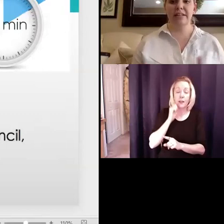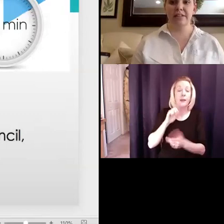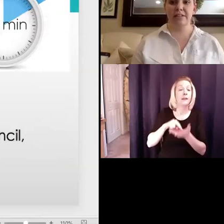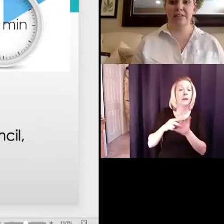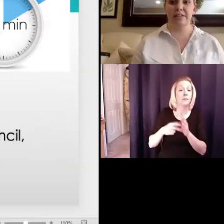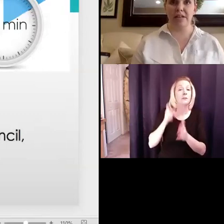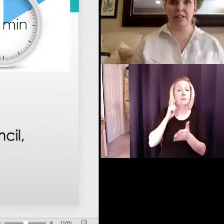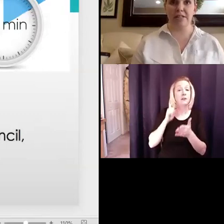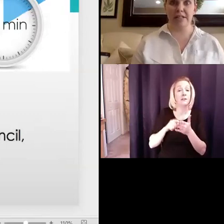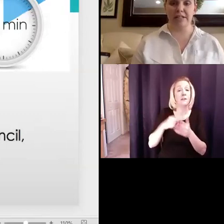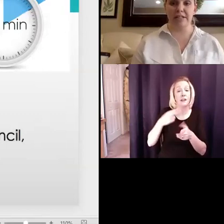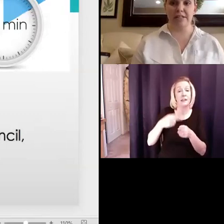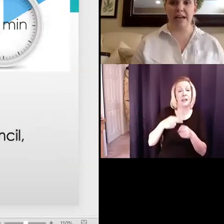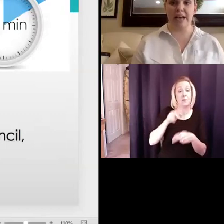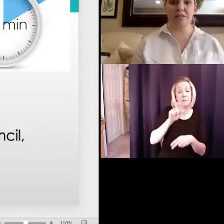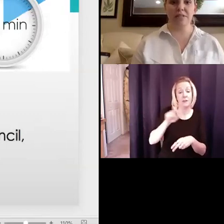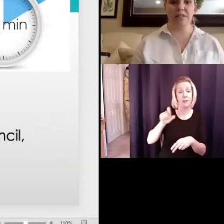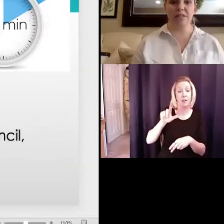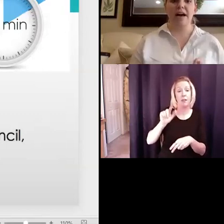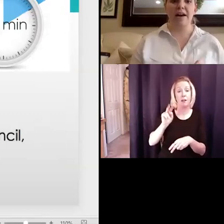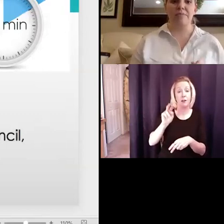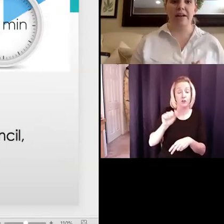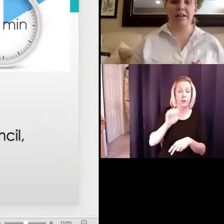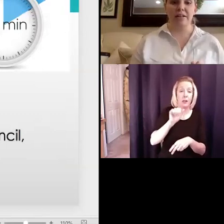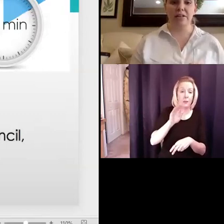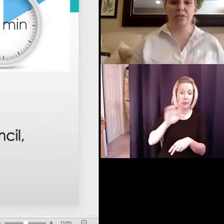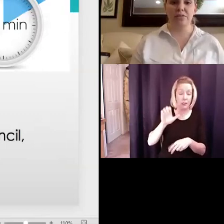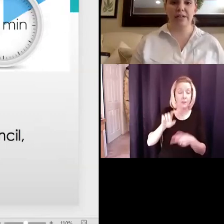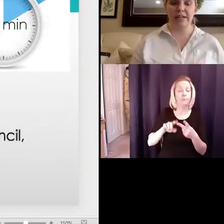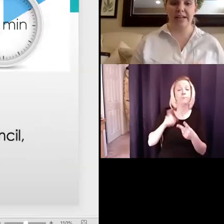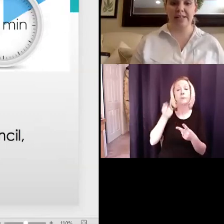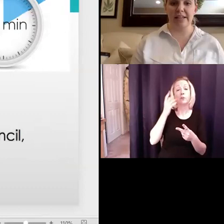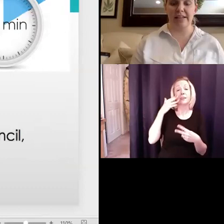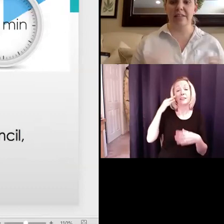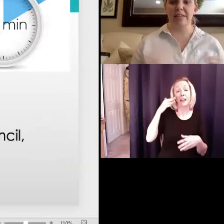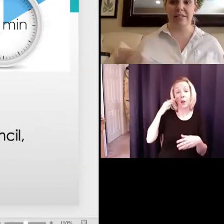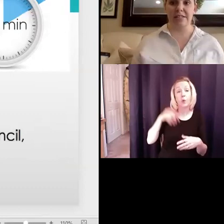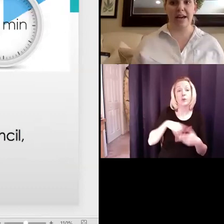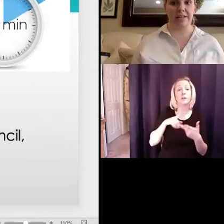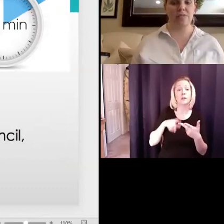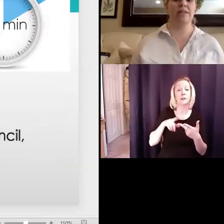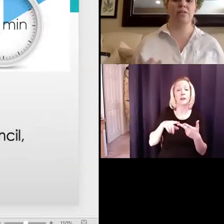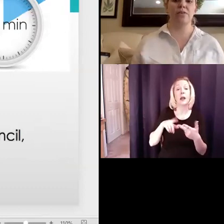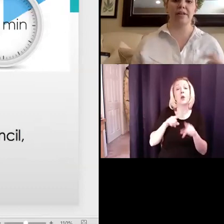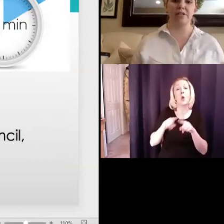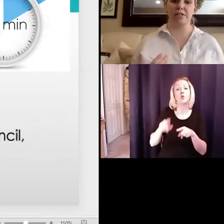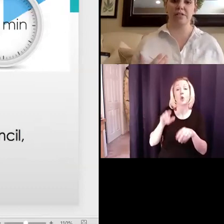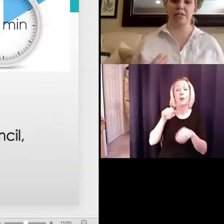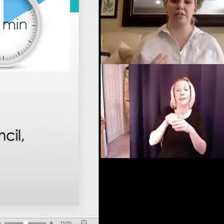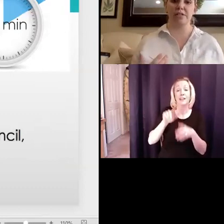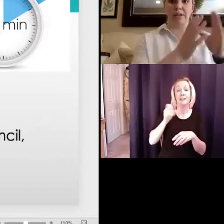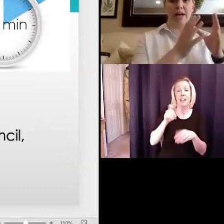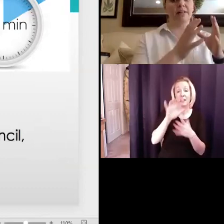it includes understanding the sounds, and it includes recognizing the letter in text, right? So not